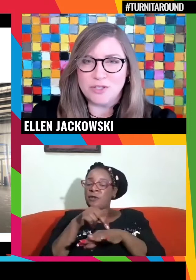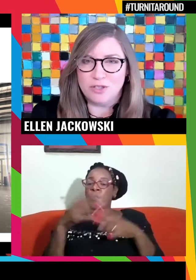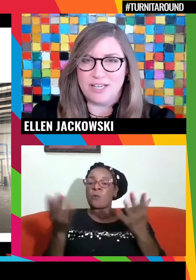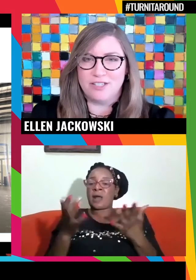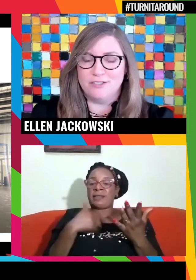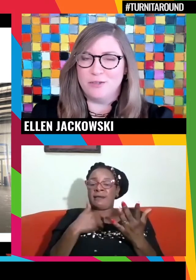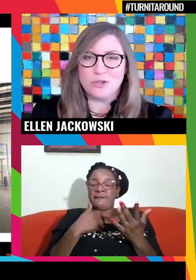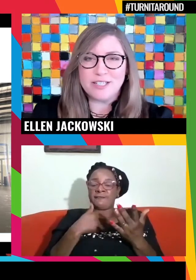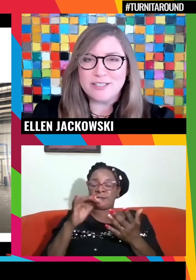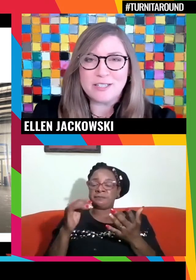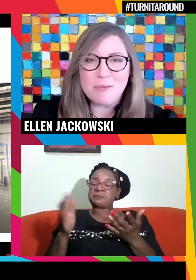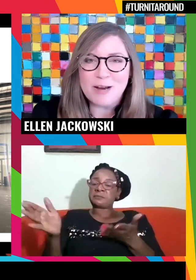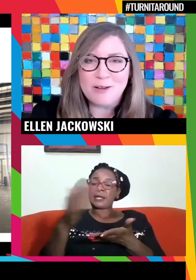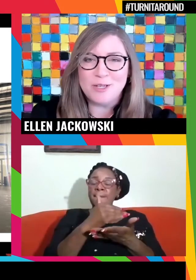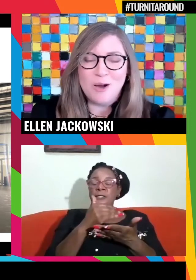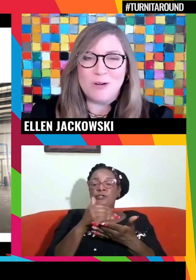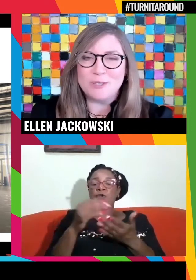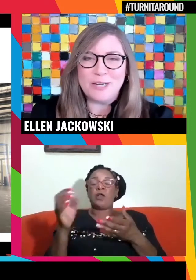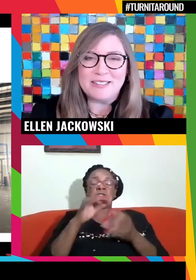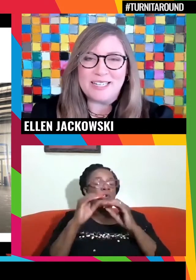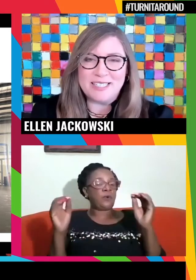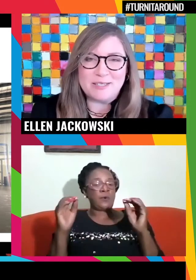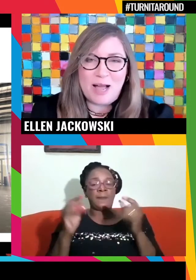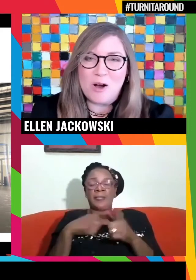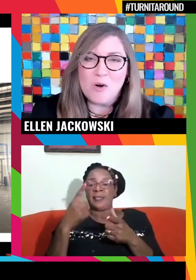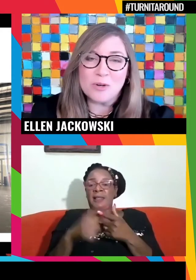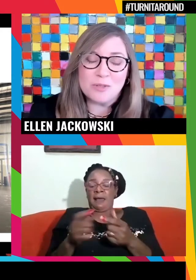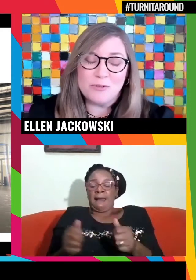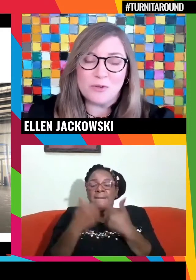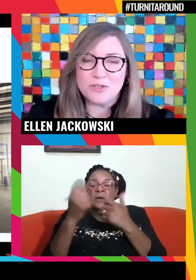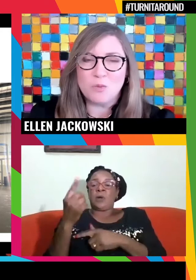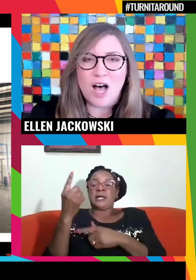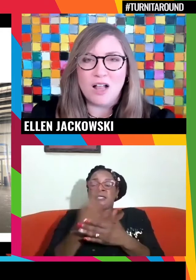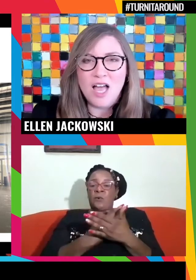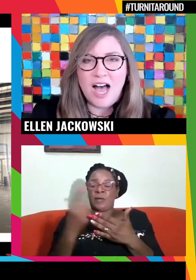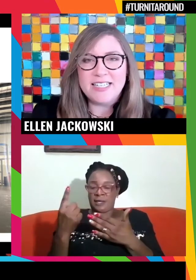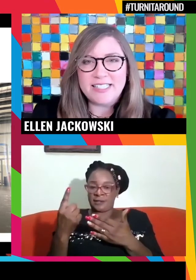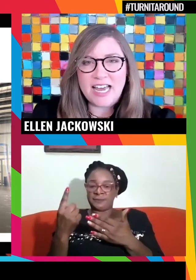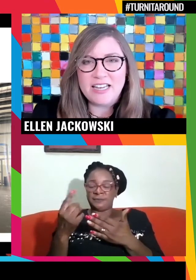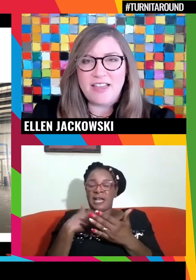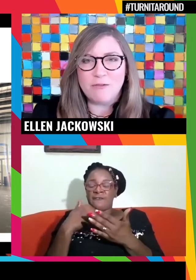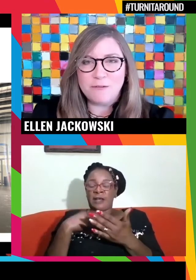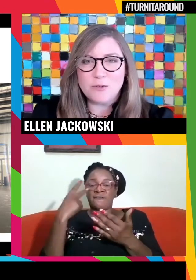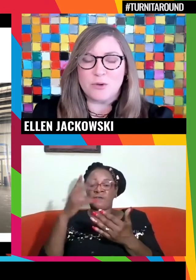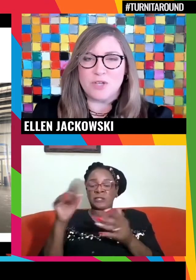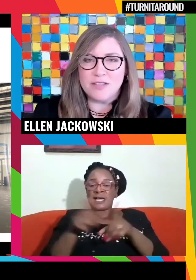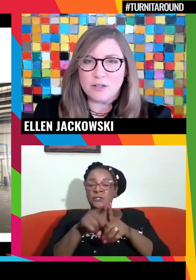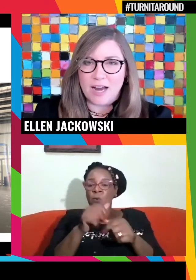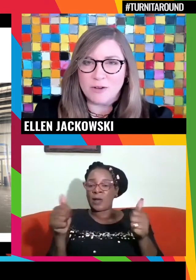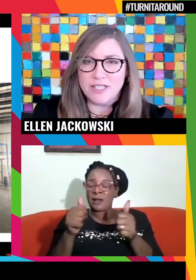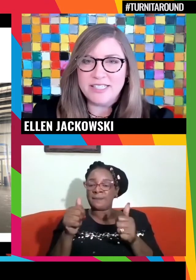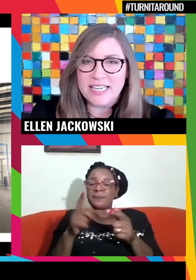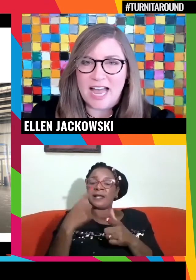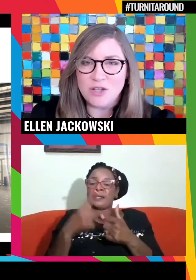municipal garbage collection. So a truck doesn't come around once a week like it does at my home or some of yours as well. Instead, that refuse goes on